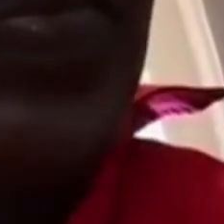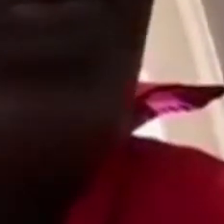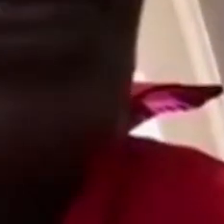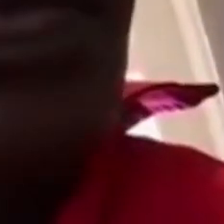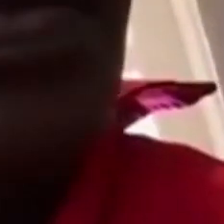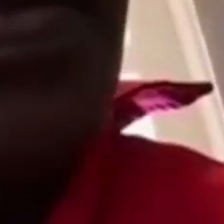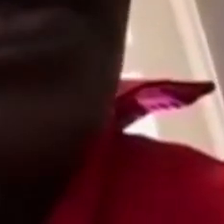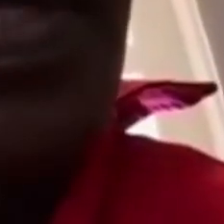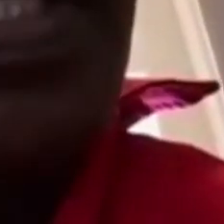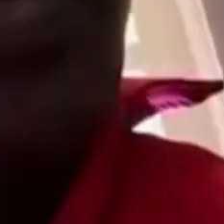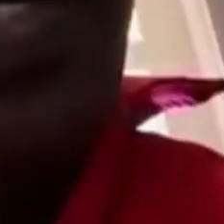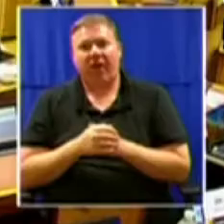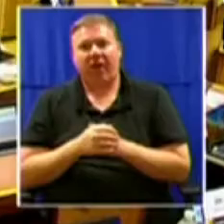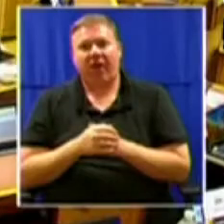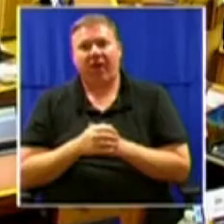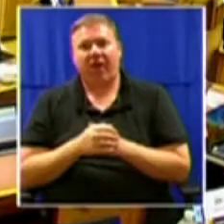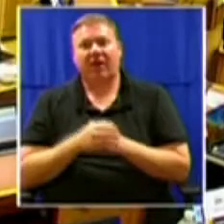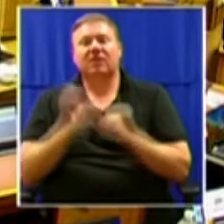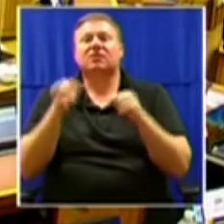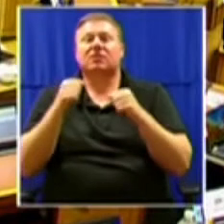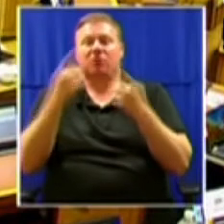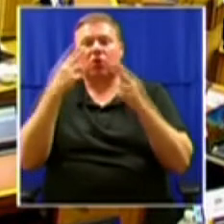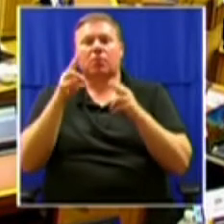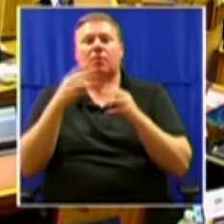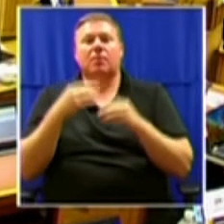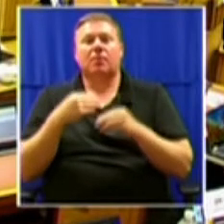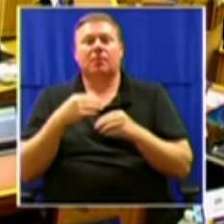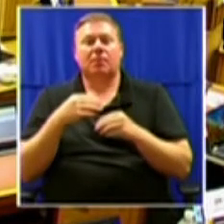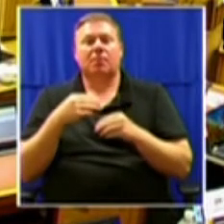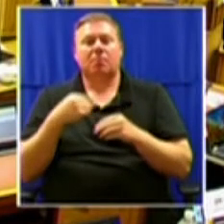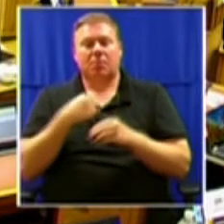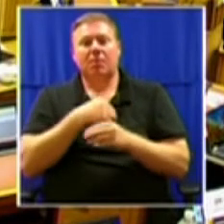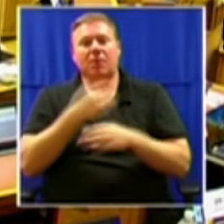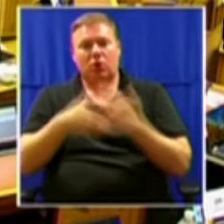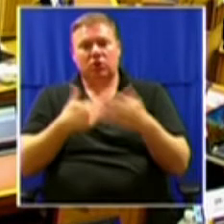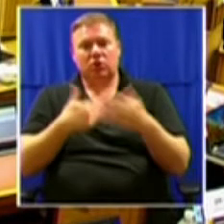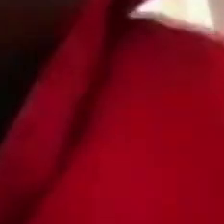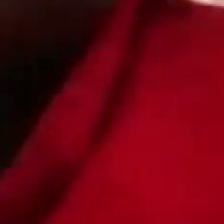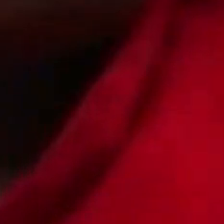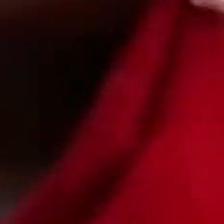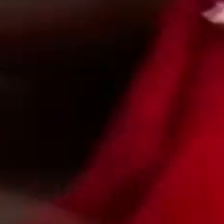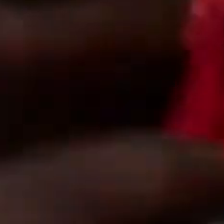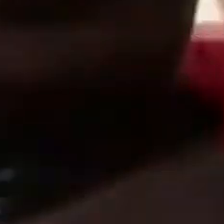Chairperson. Yes, Honourable Member, please continue. Is Honourable